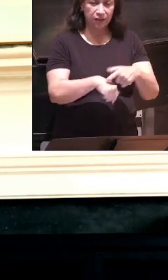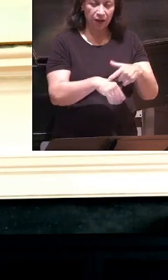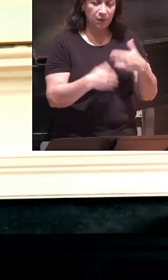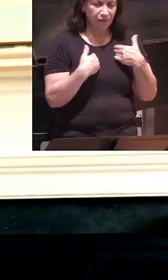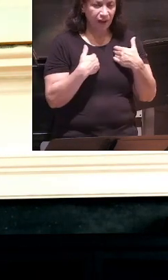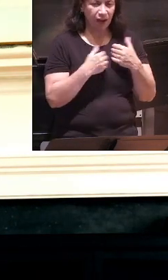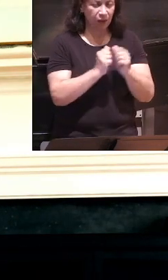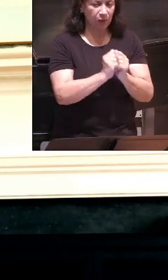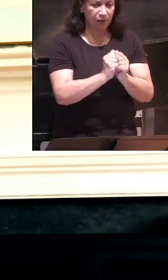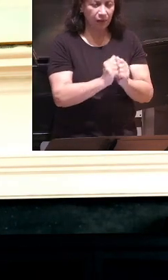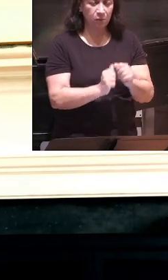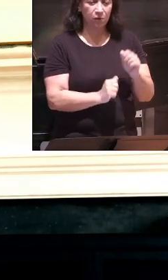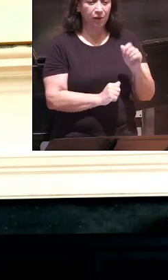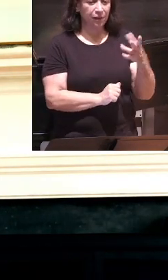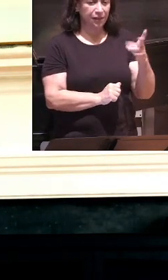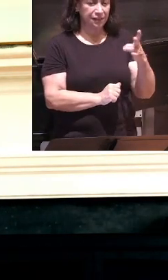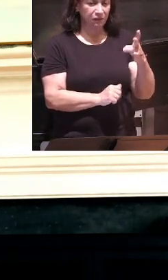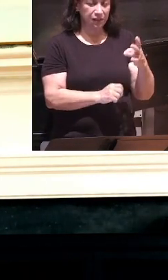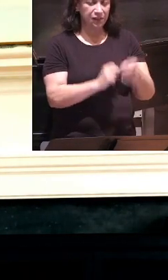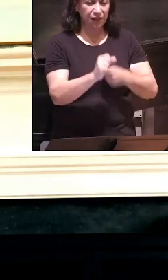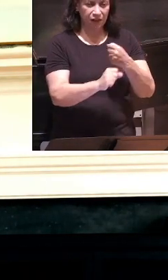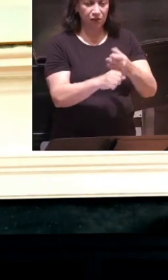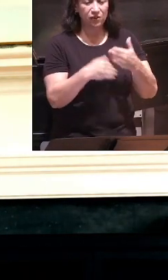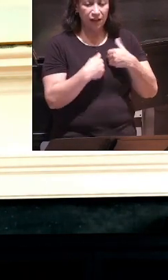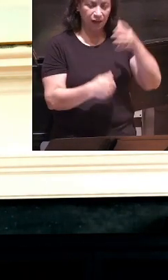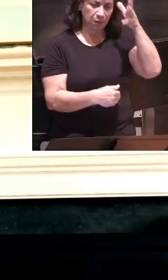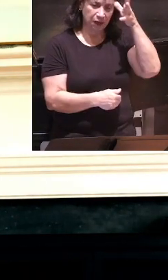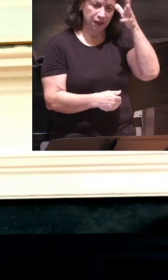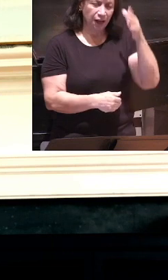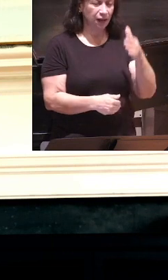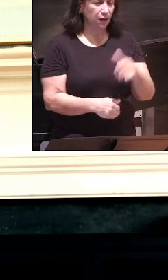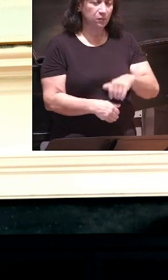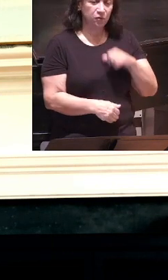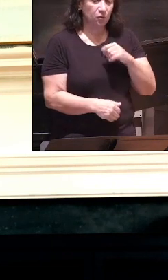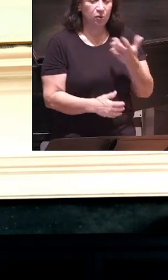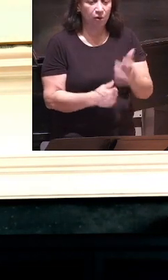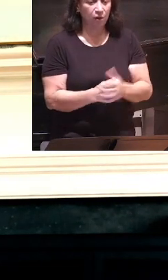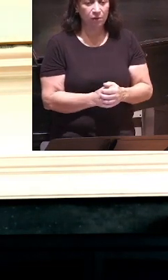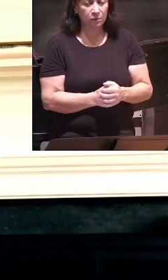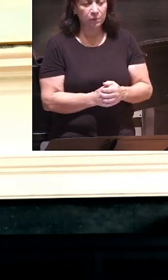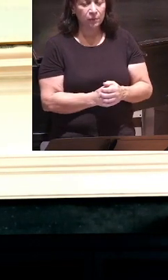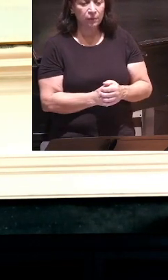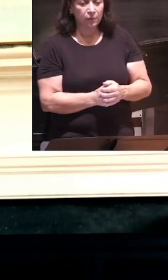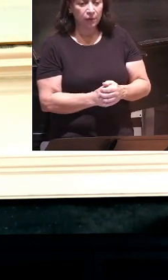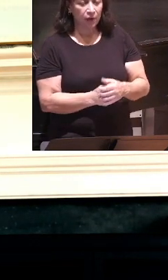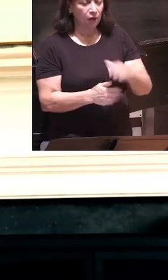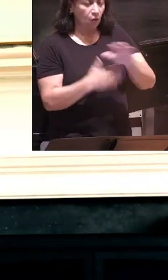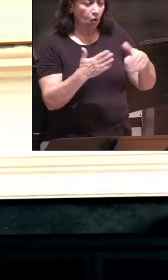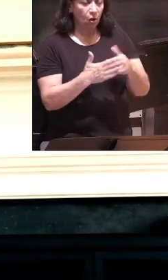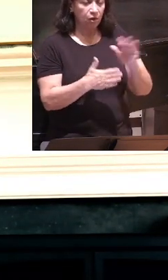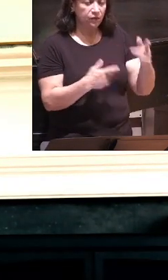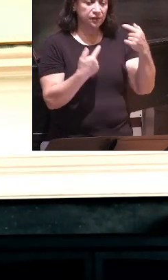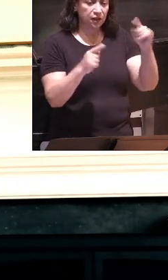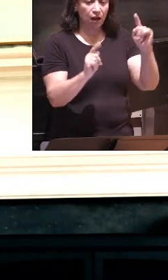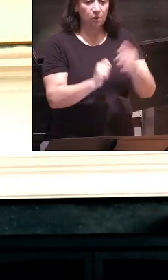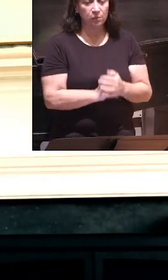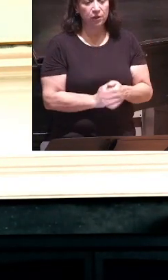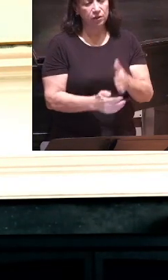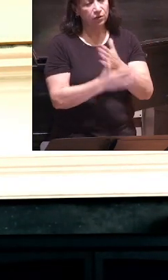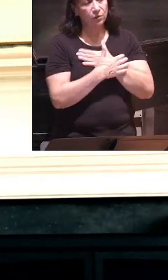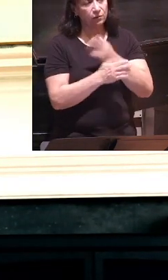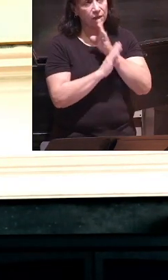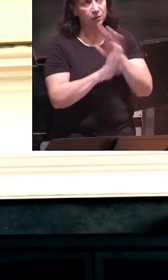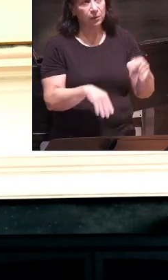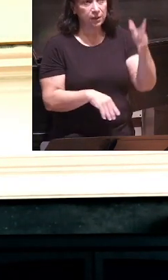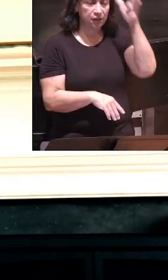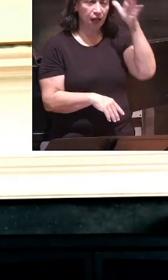the 17 years that I did have my dad. I'm glad that we could celebrate his life and all his accomplishments. Rest in peace to my dad,